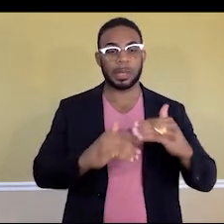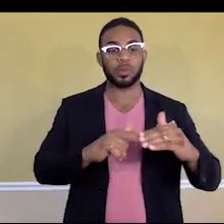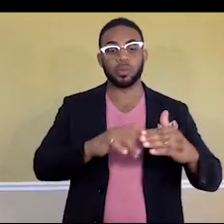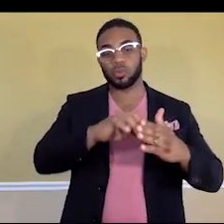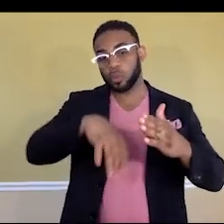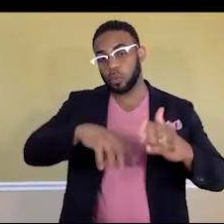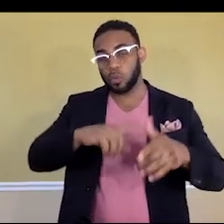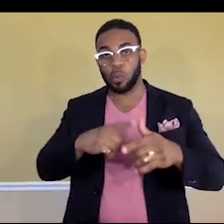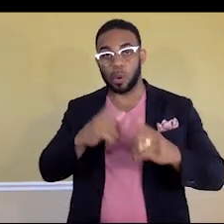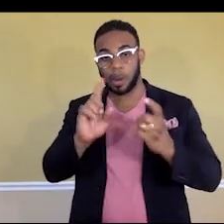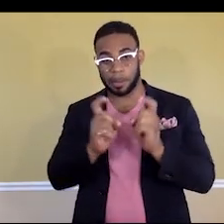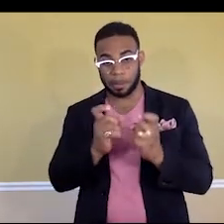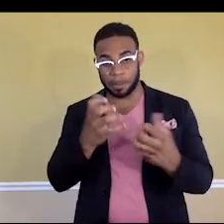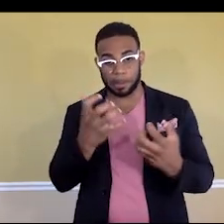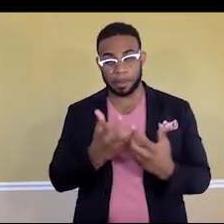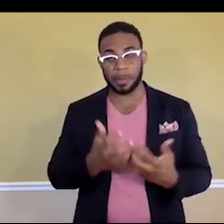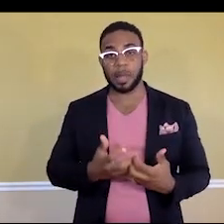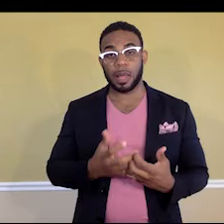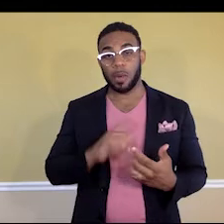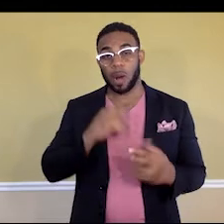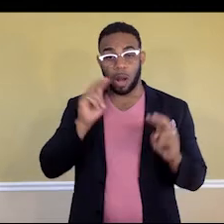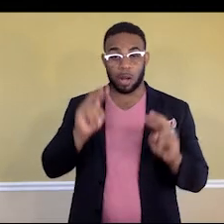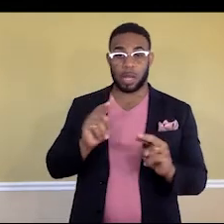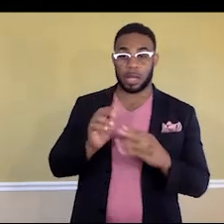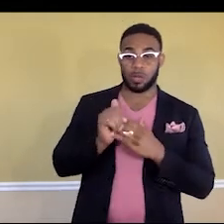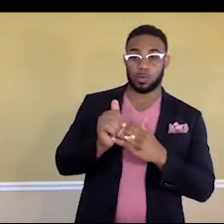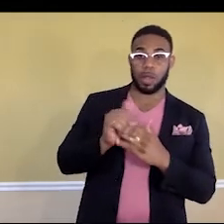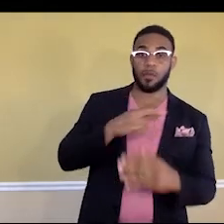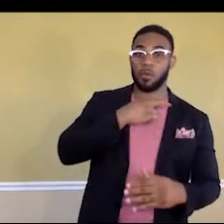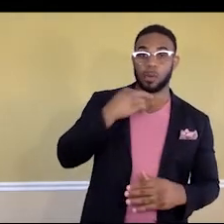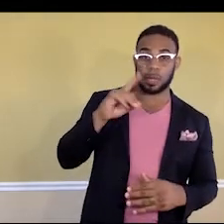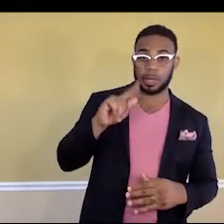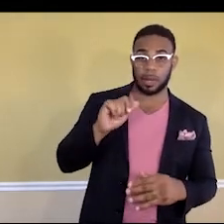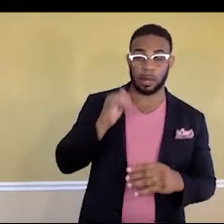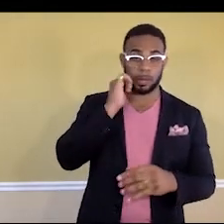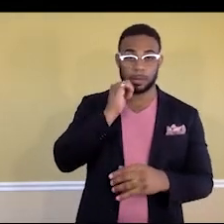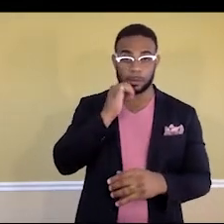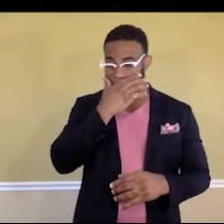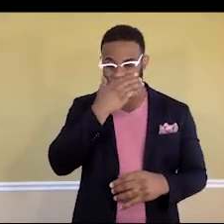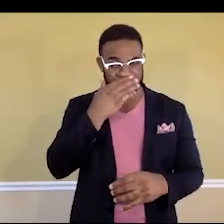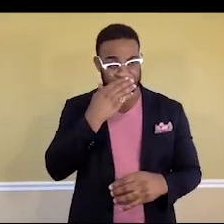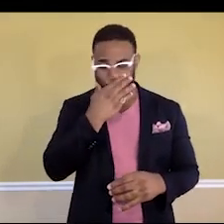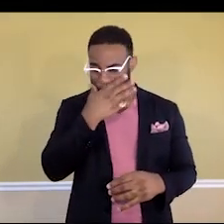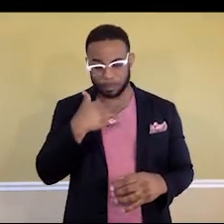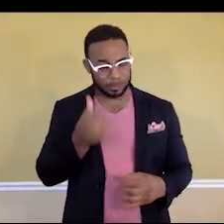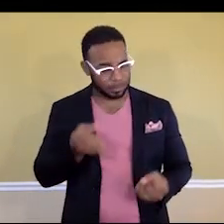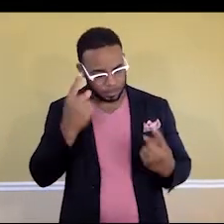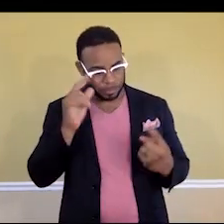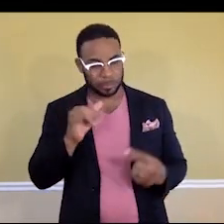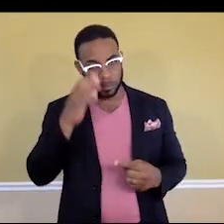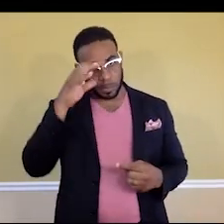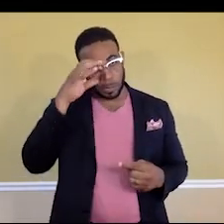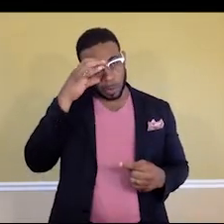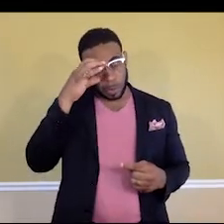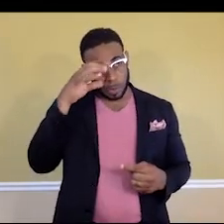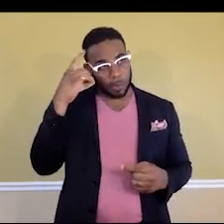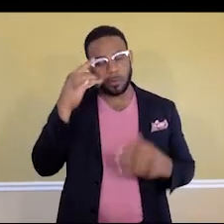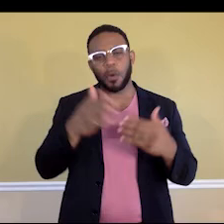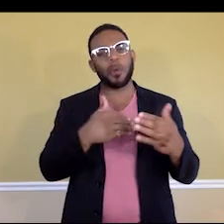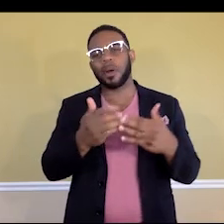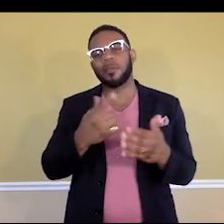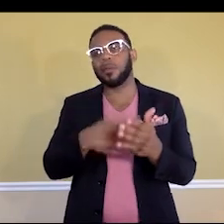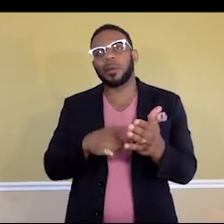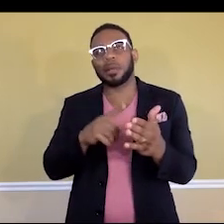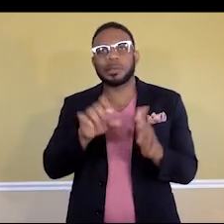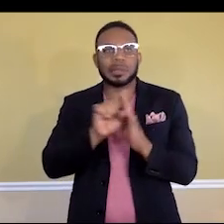it. So when I'm looking at driver risk data on the day-to-day, I understand that regardless of